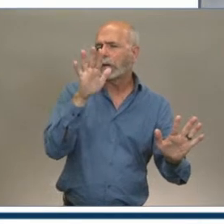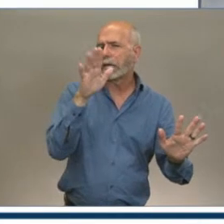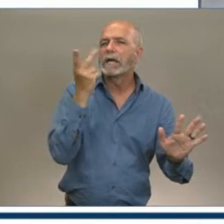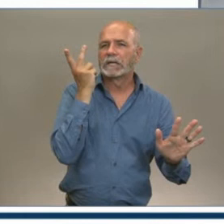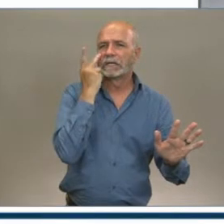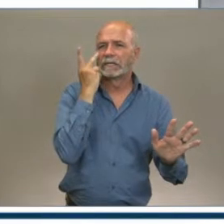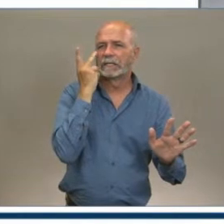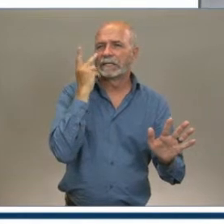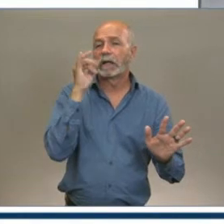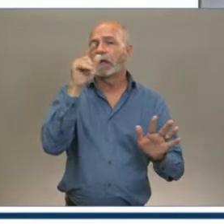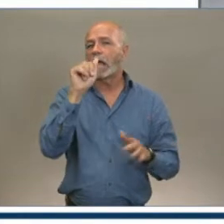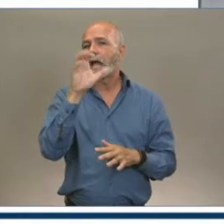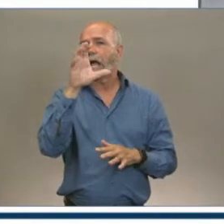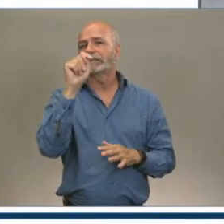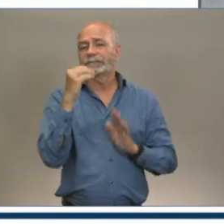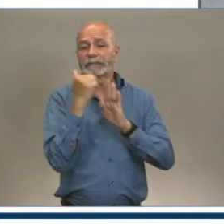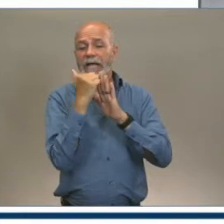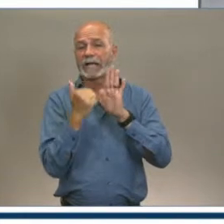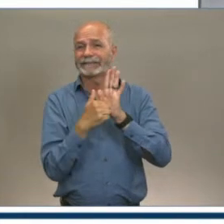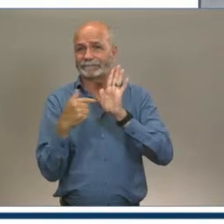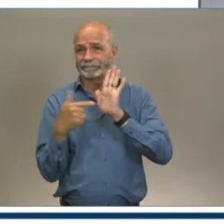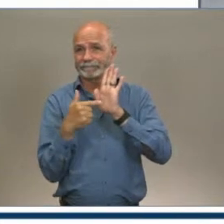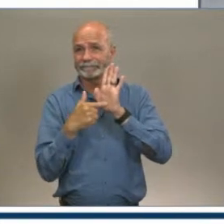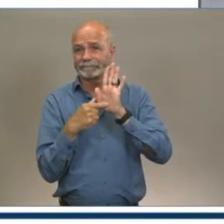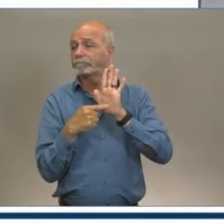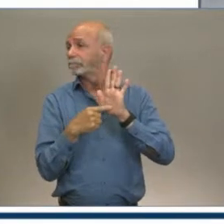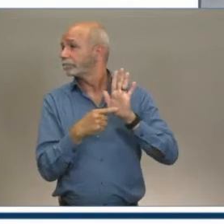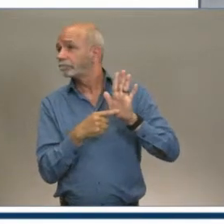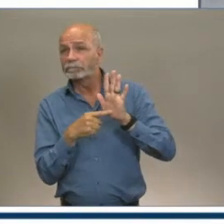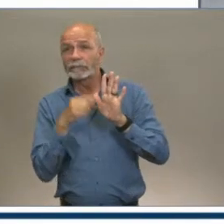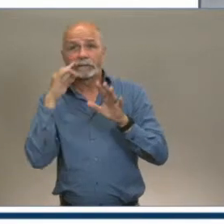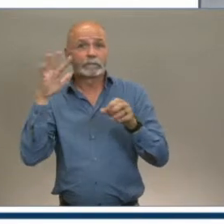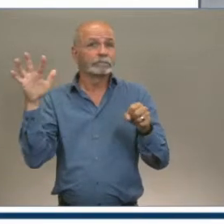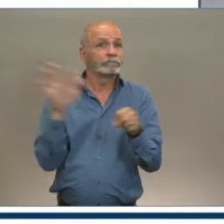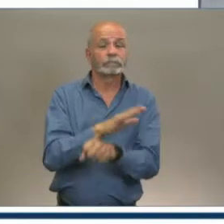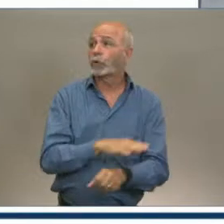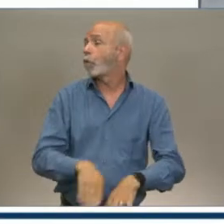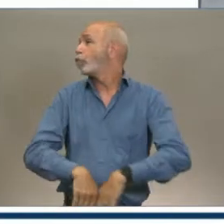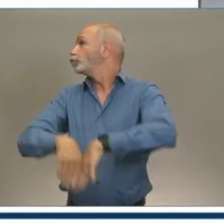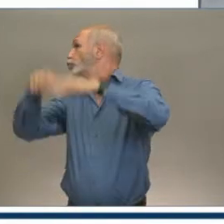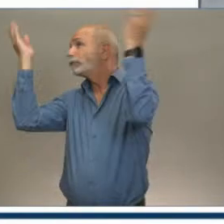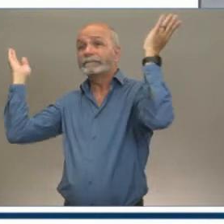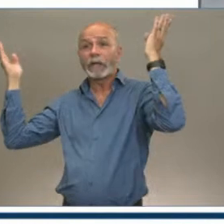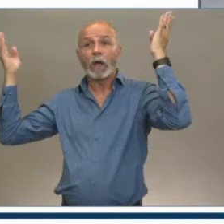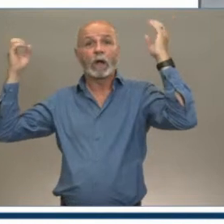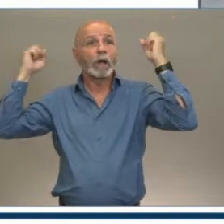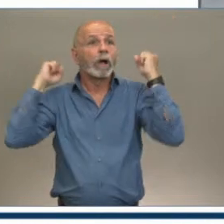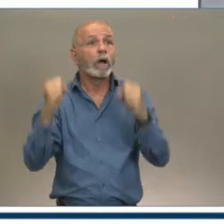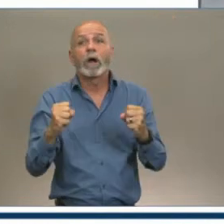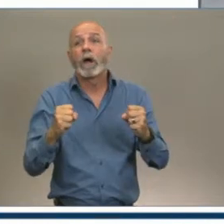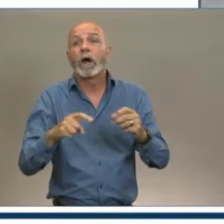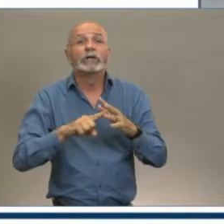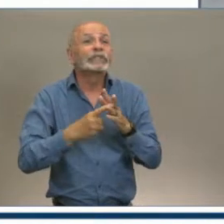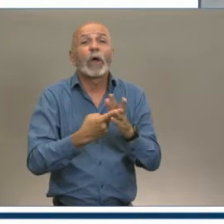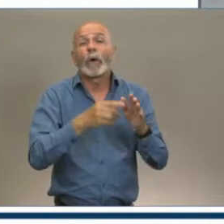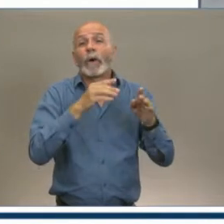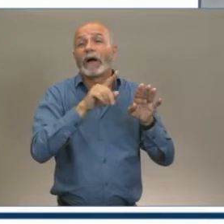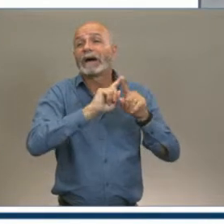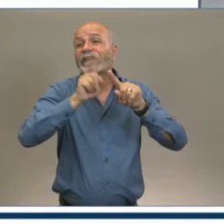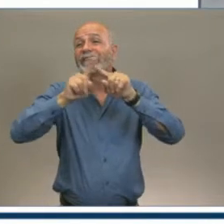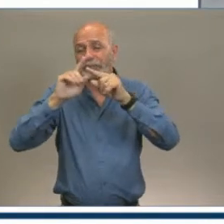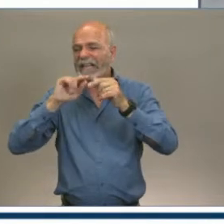phase 5 is when we start to look at the full grand reopening with separation requirements being alleviated